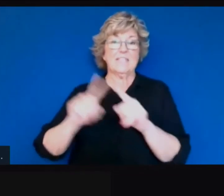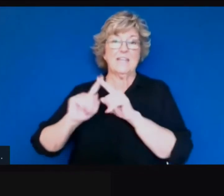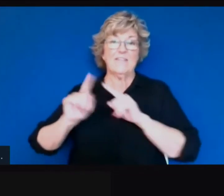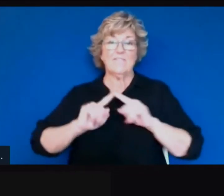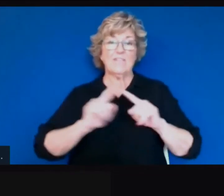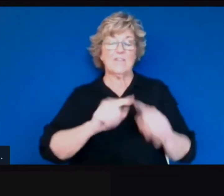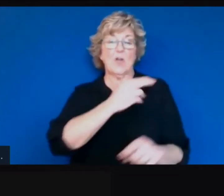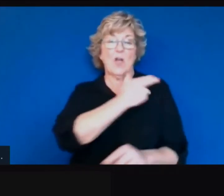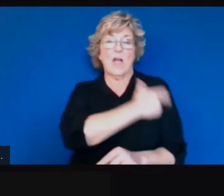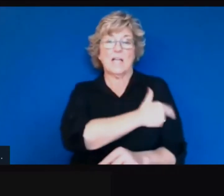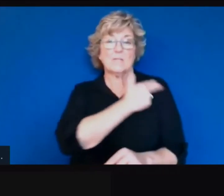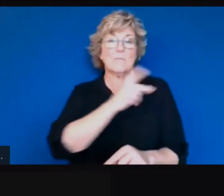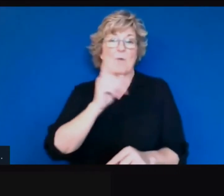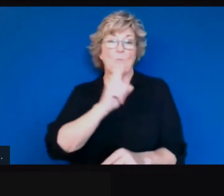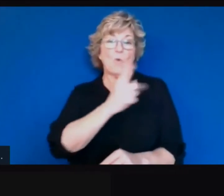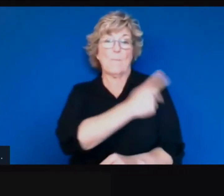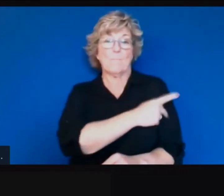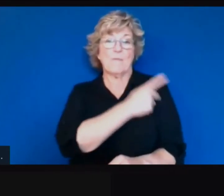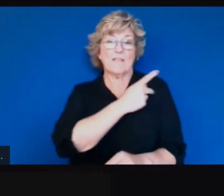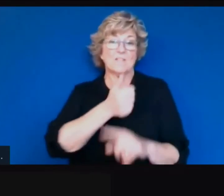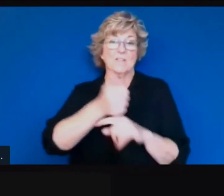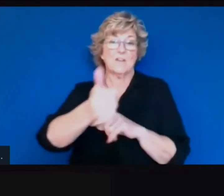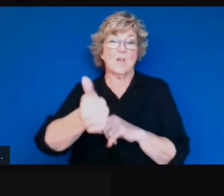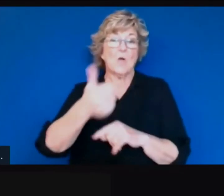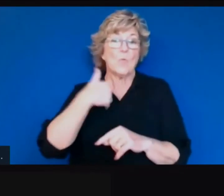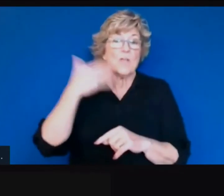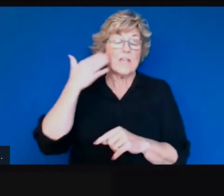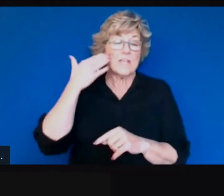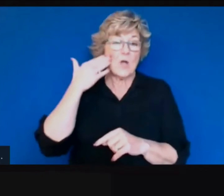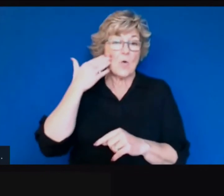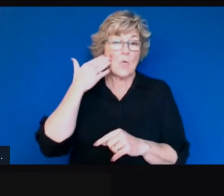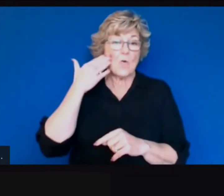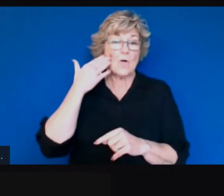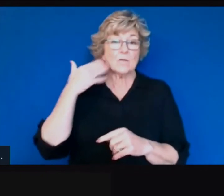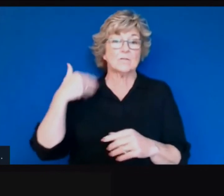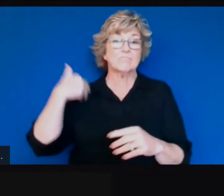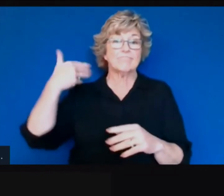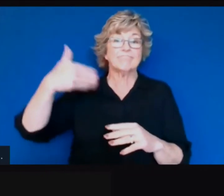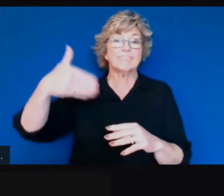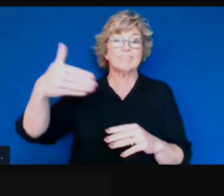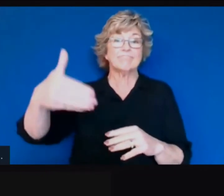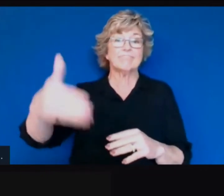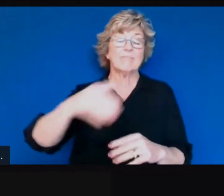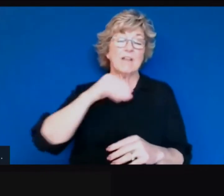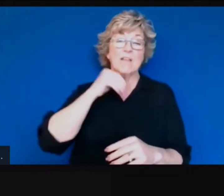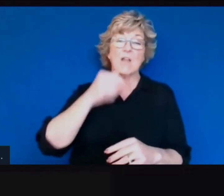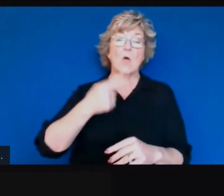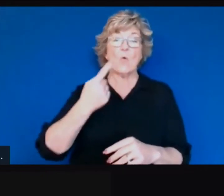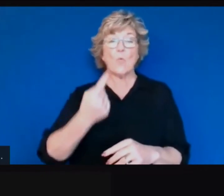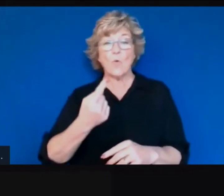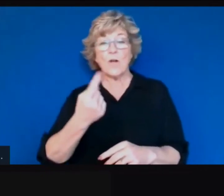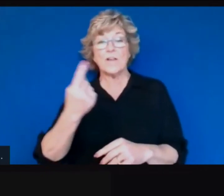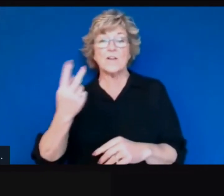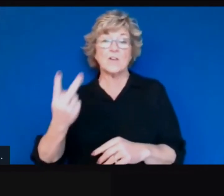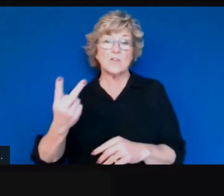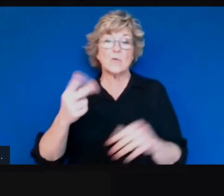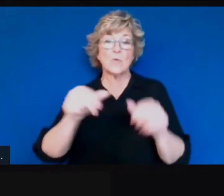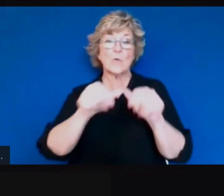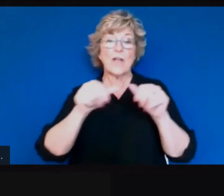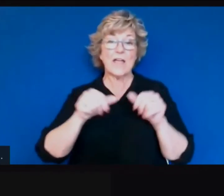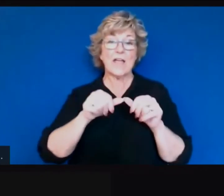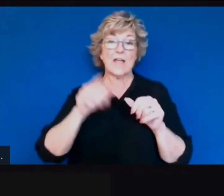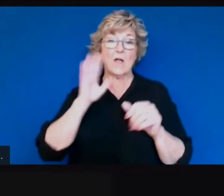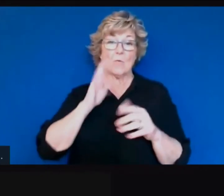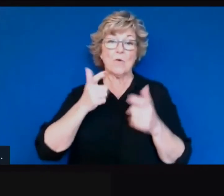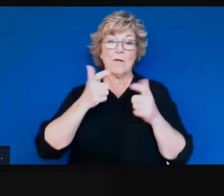where patients are now, because we know that over time, as not just one or two areas of the state get deeply